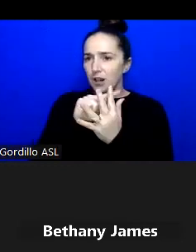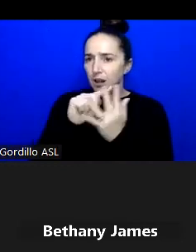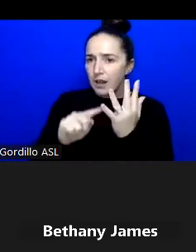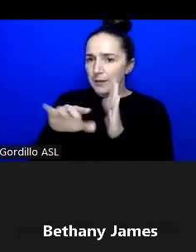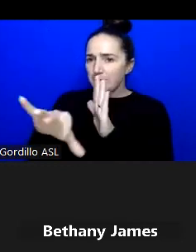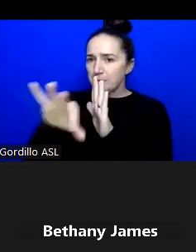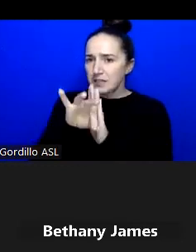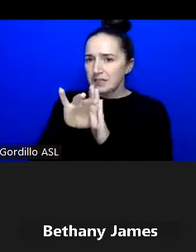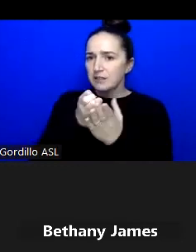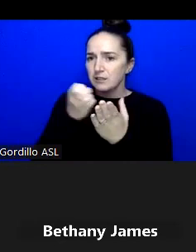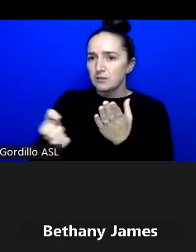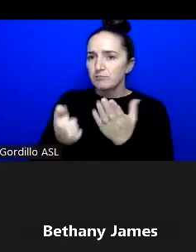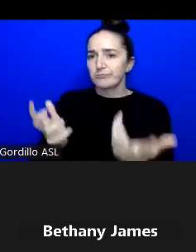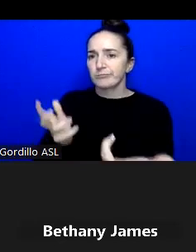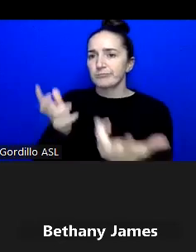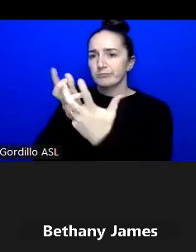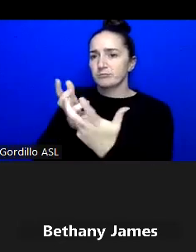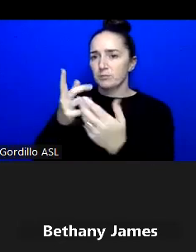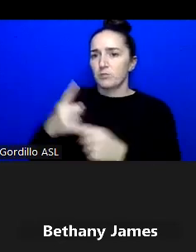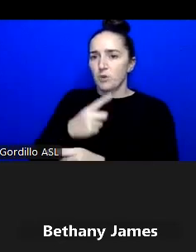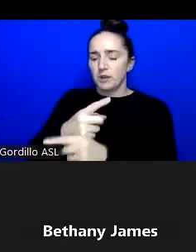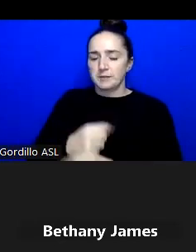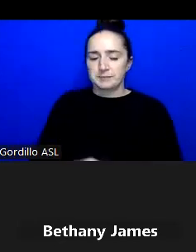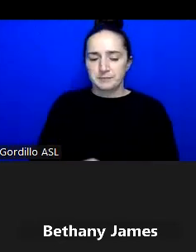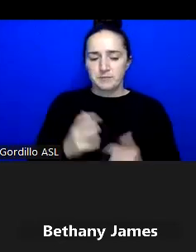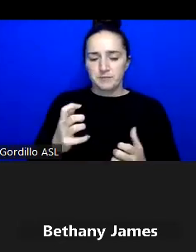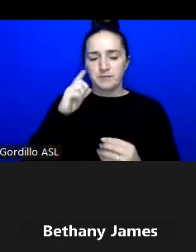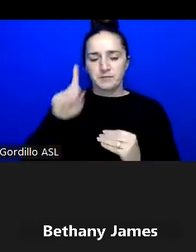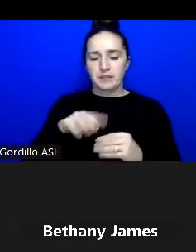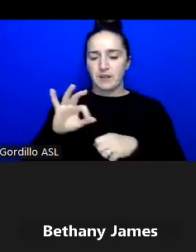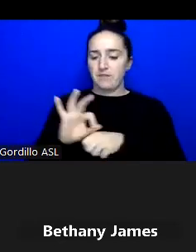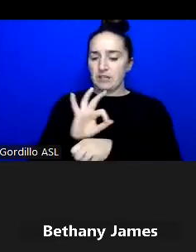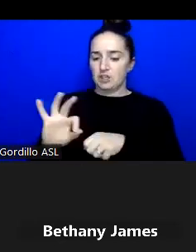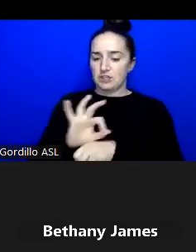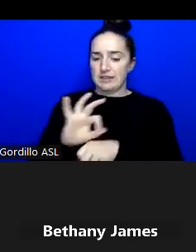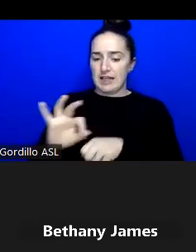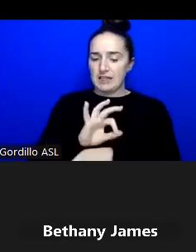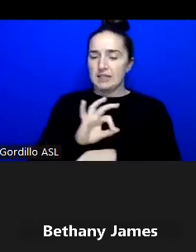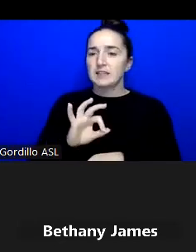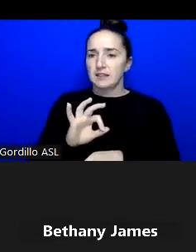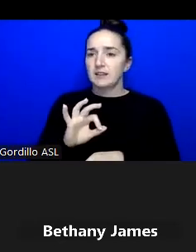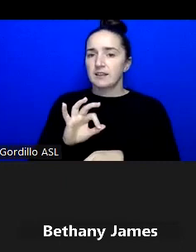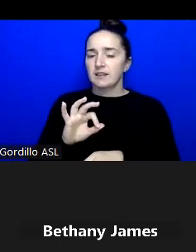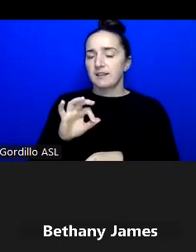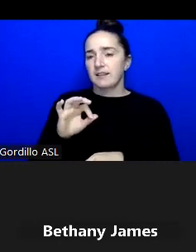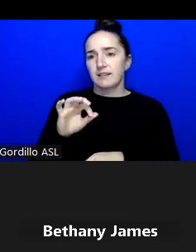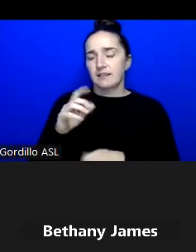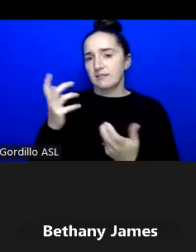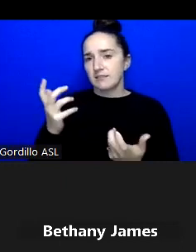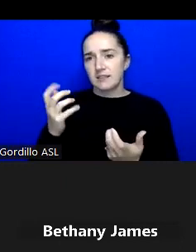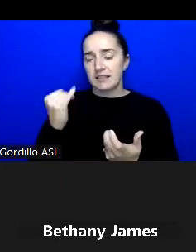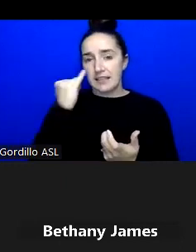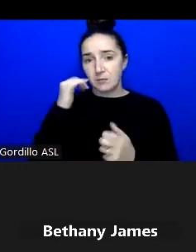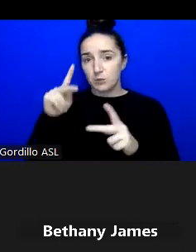them. We also want to think about, functionality. Are they somebody that needs onboard controls, or do they want to utilize